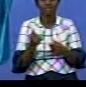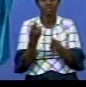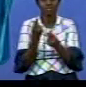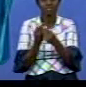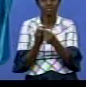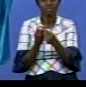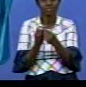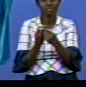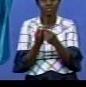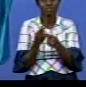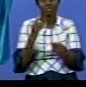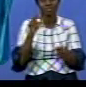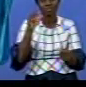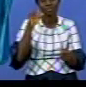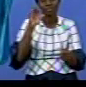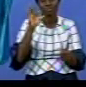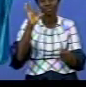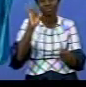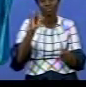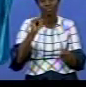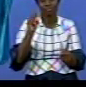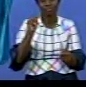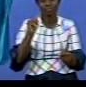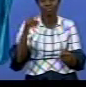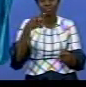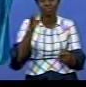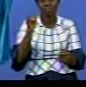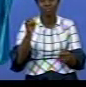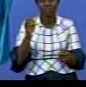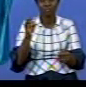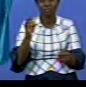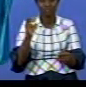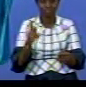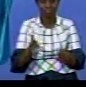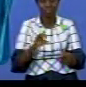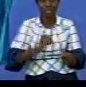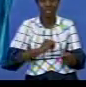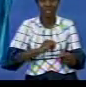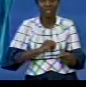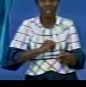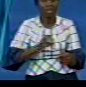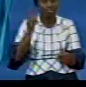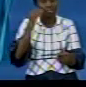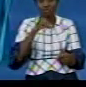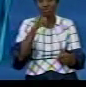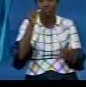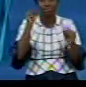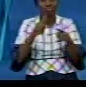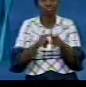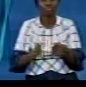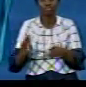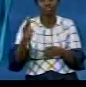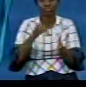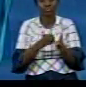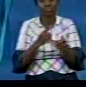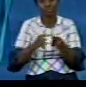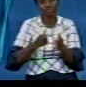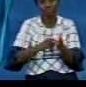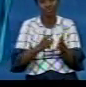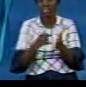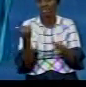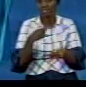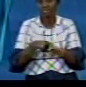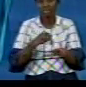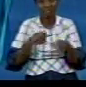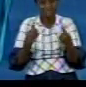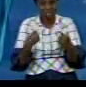months i was unable to use my thumb to write anytime i hold pen to right this time we